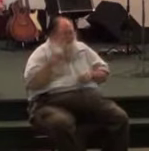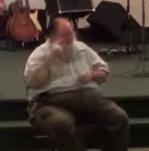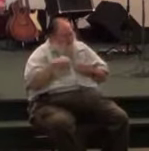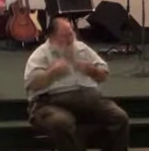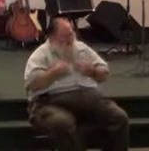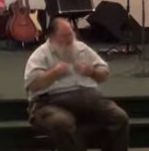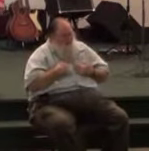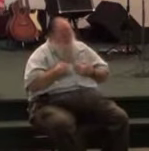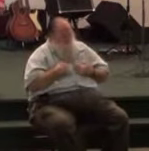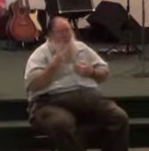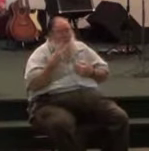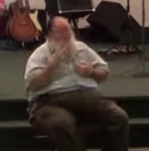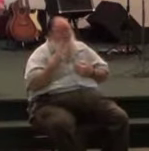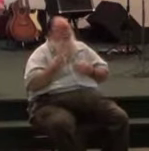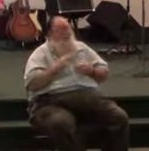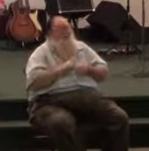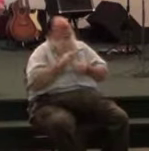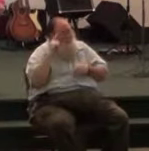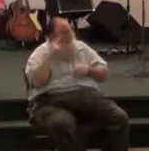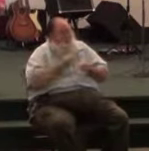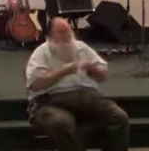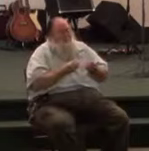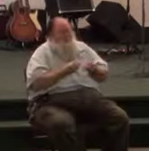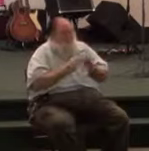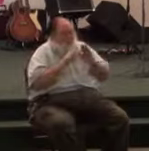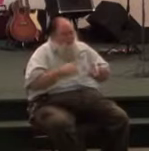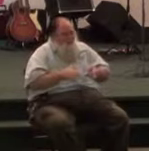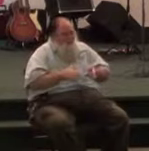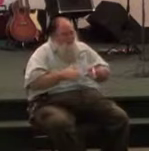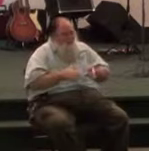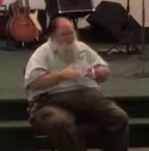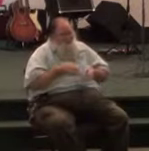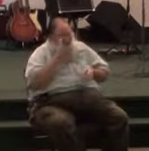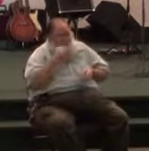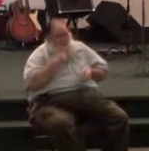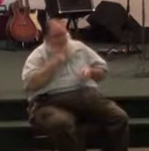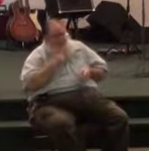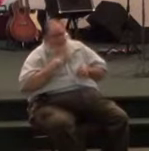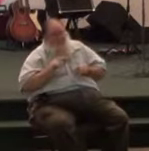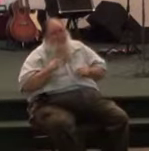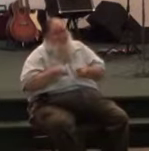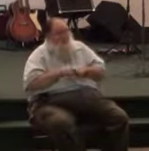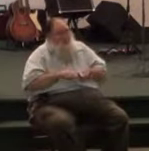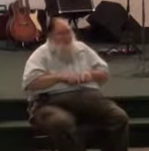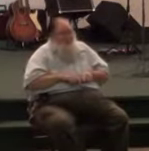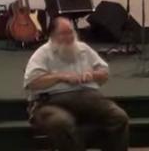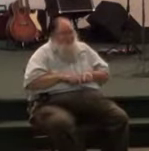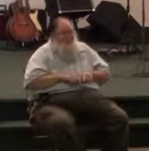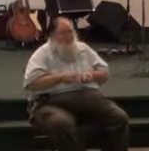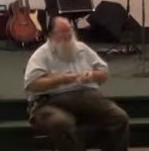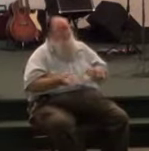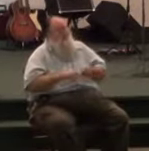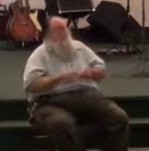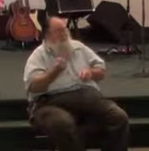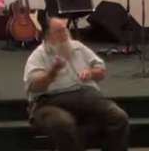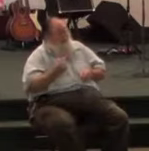funny. God's been speaking to me about the same thing. So on the way over here, he's already got this